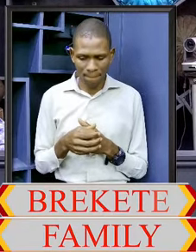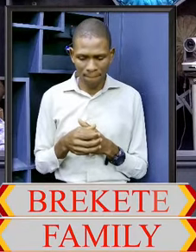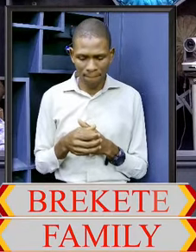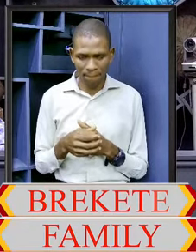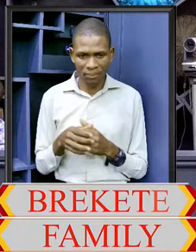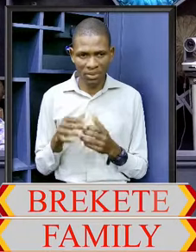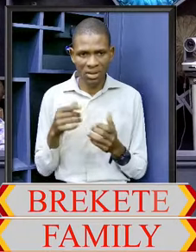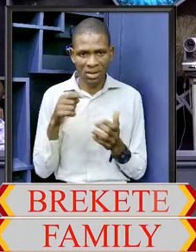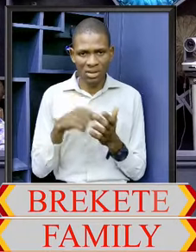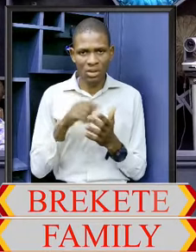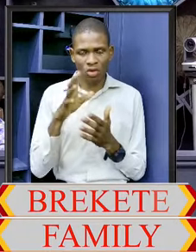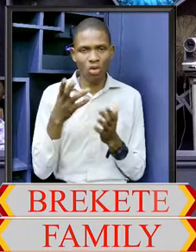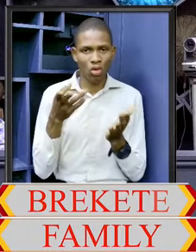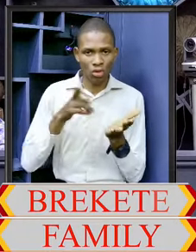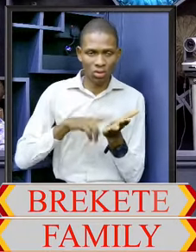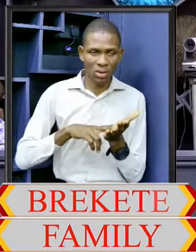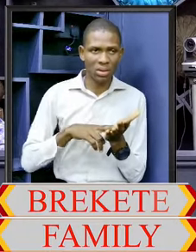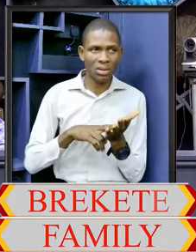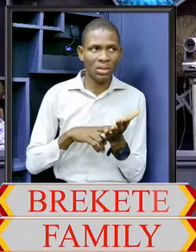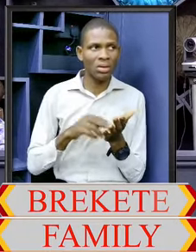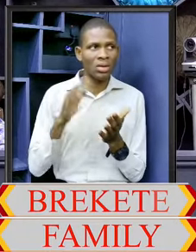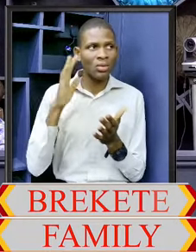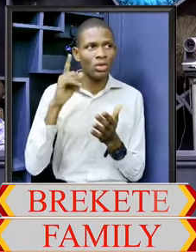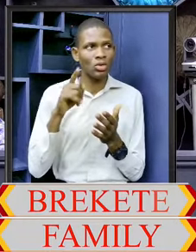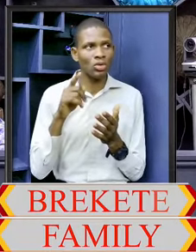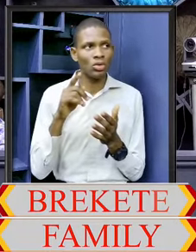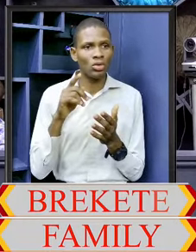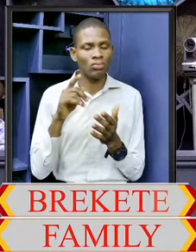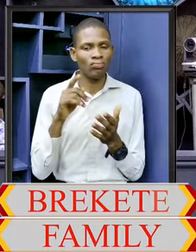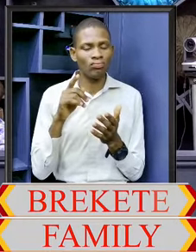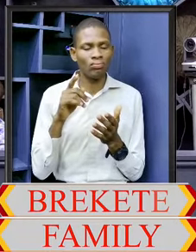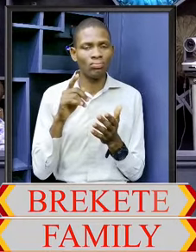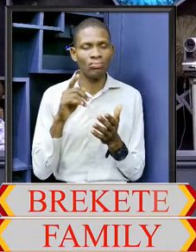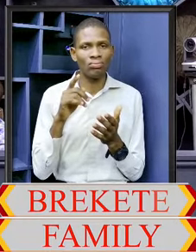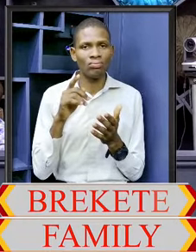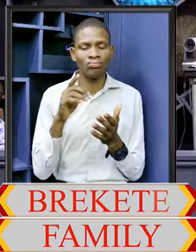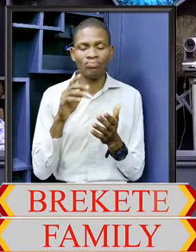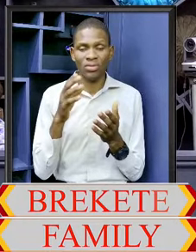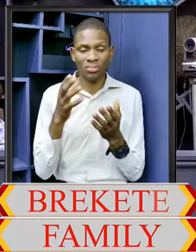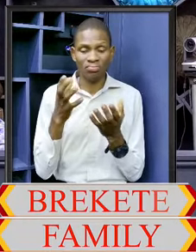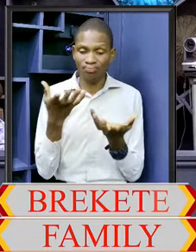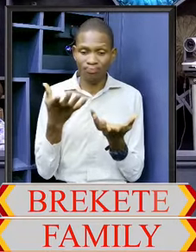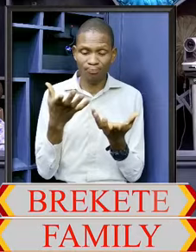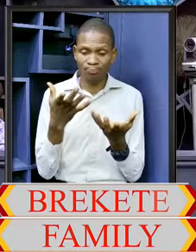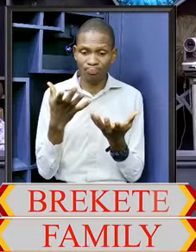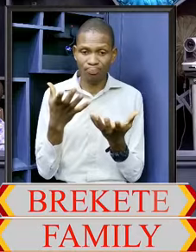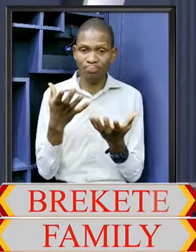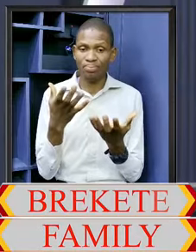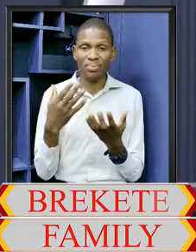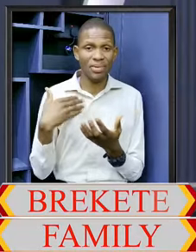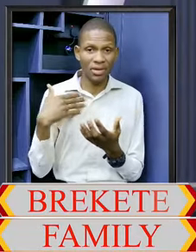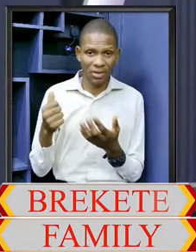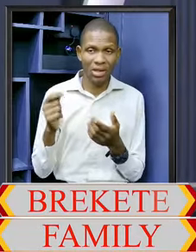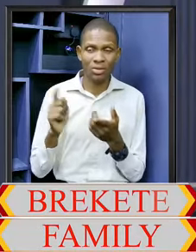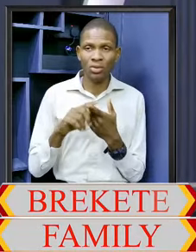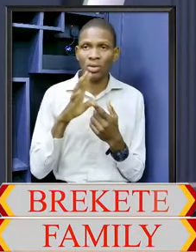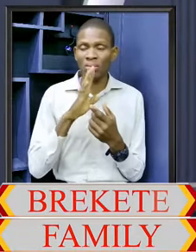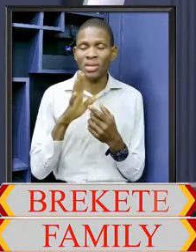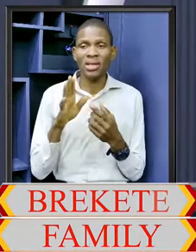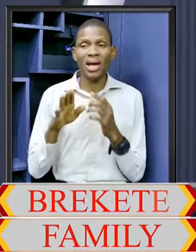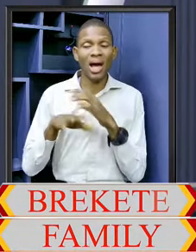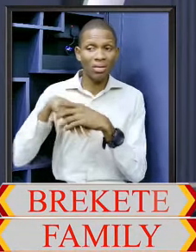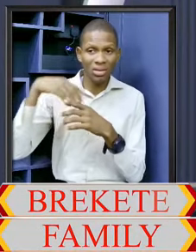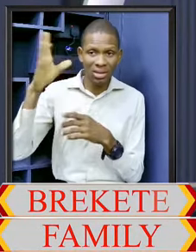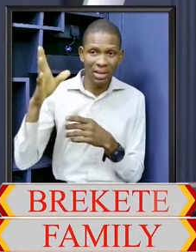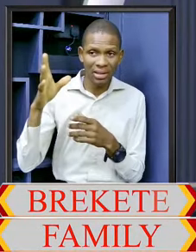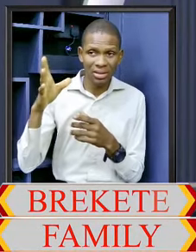Now, this your contract. Will you prefer to be outside to complete it, or make we put you inside as if you say the matter don't they go like